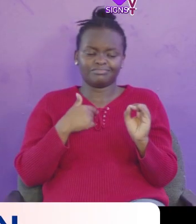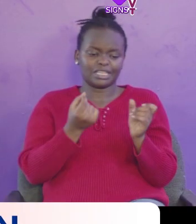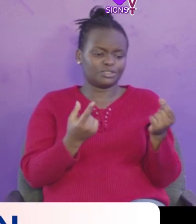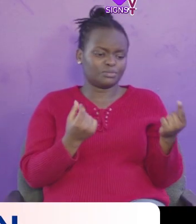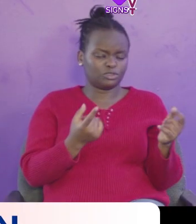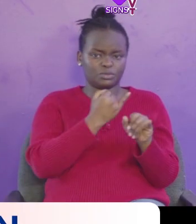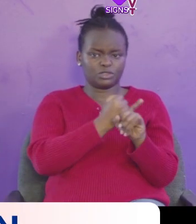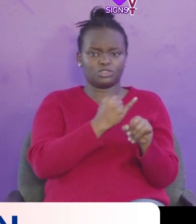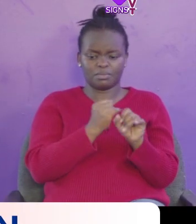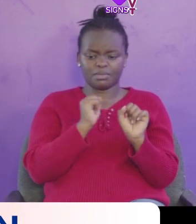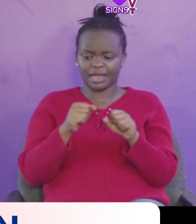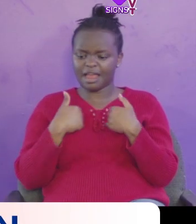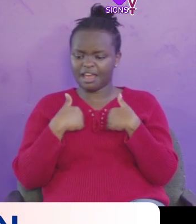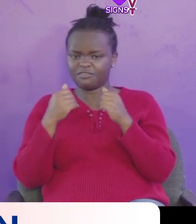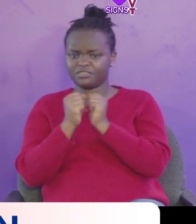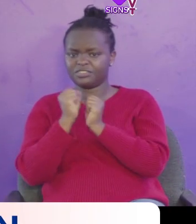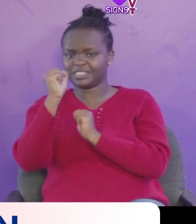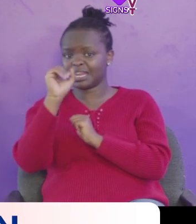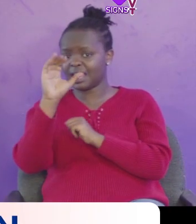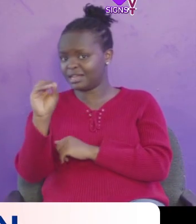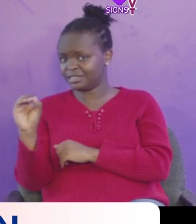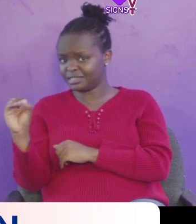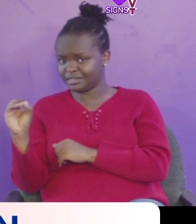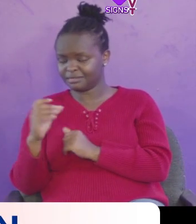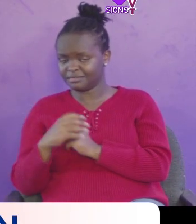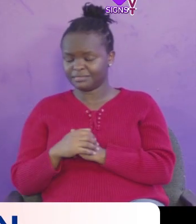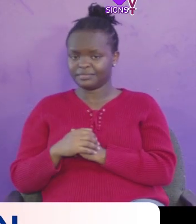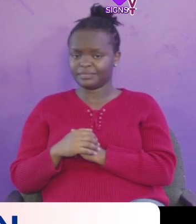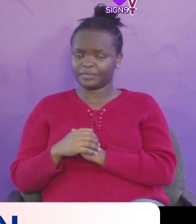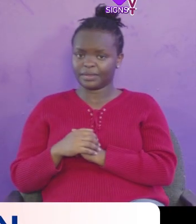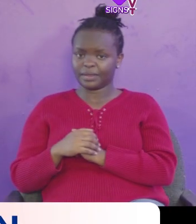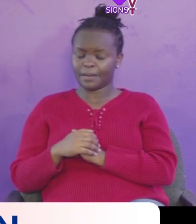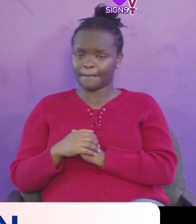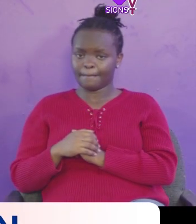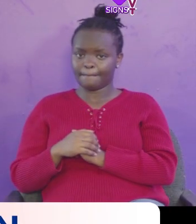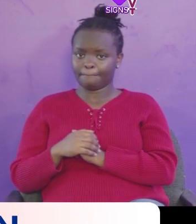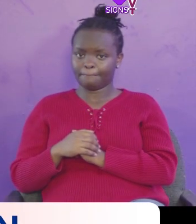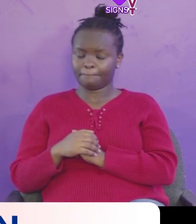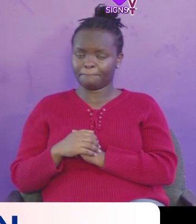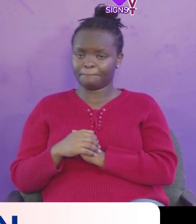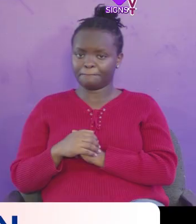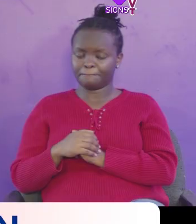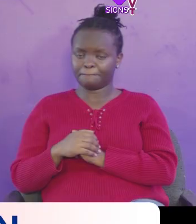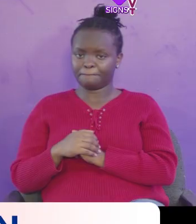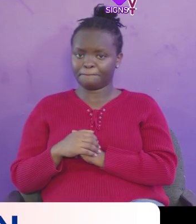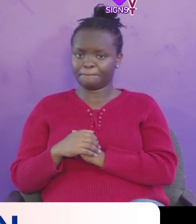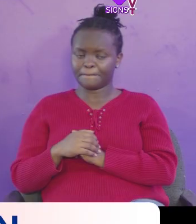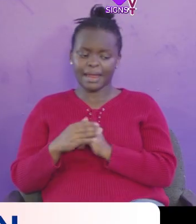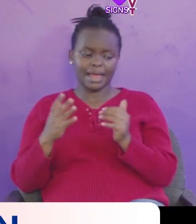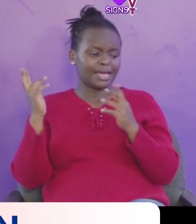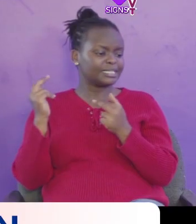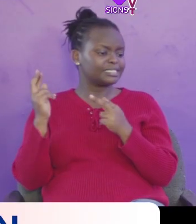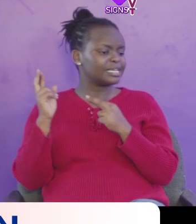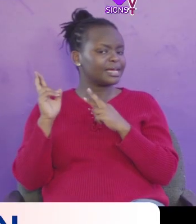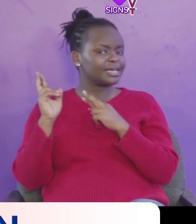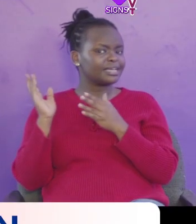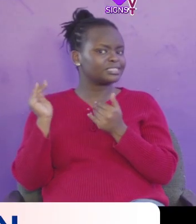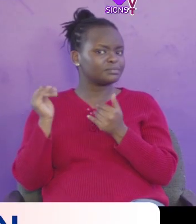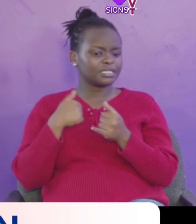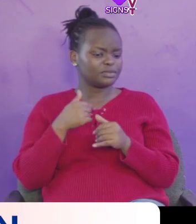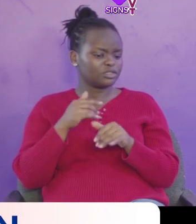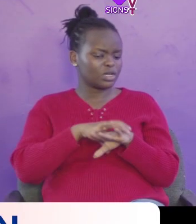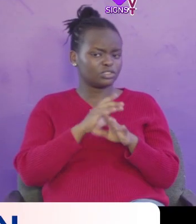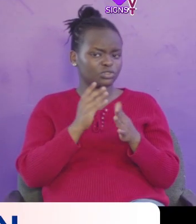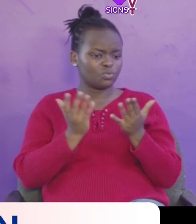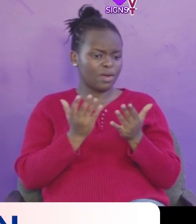1,500. And if I'm doing 1,500 vibarua to raise 1,500, where do you expect me to get